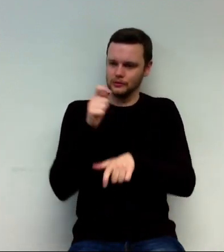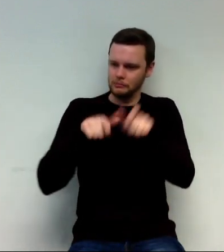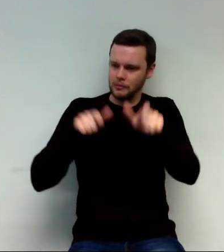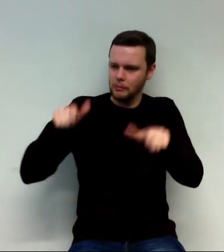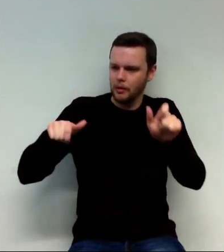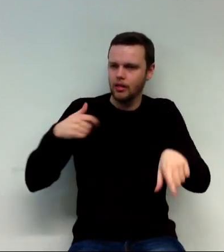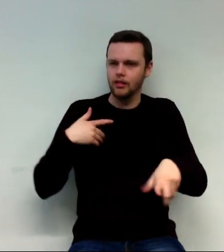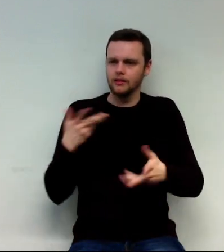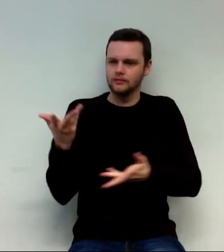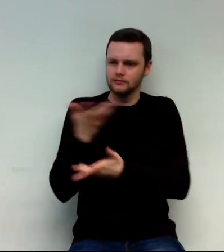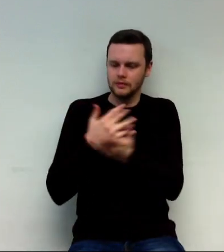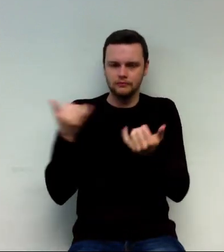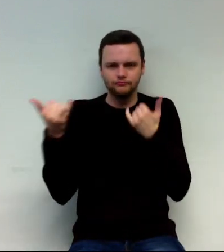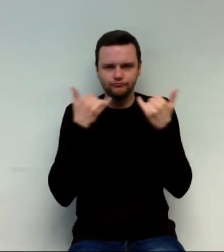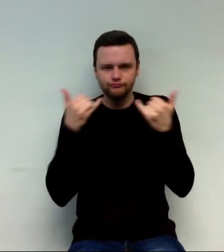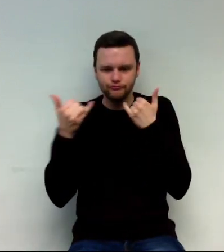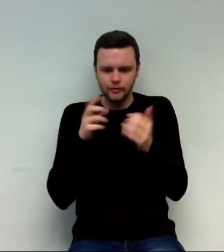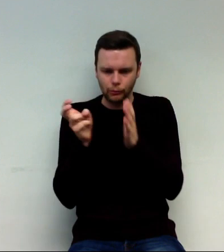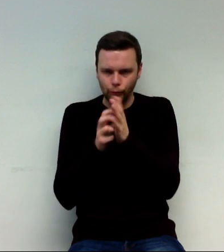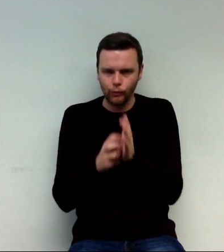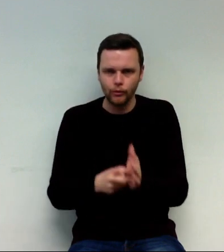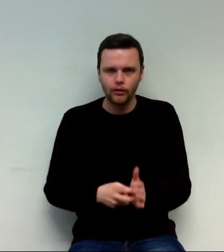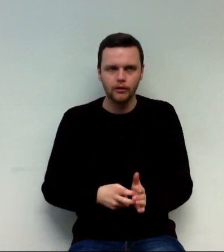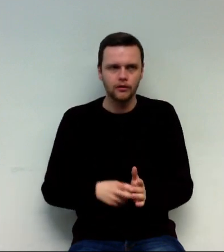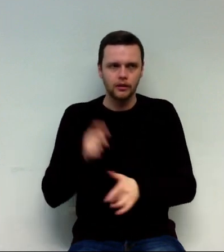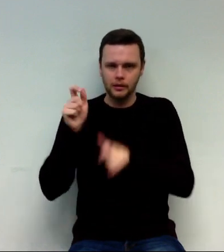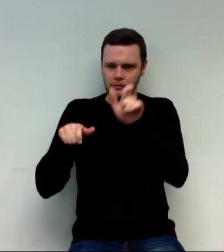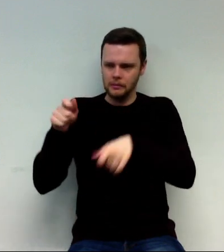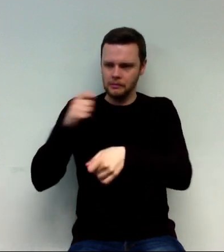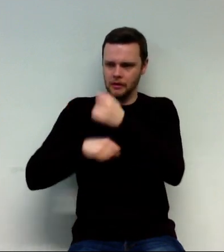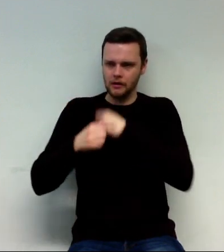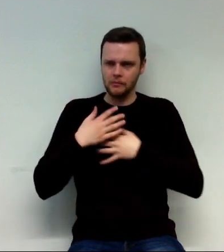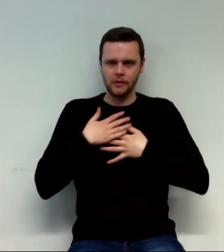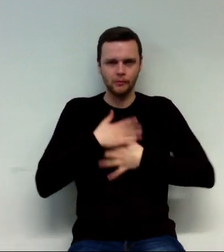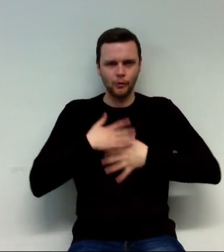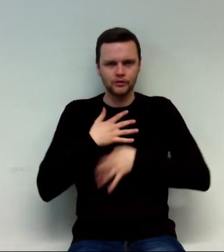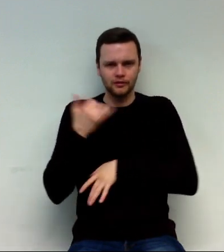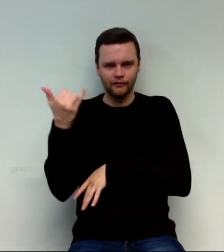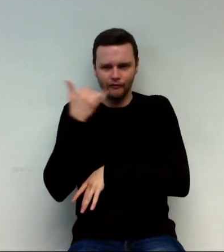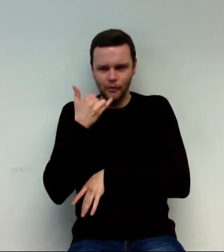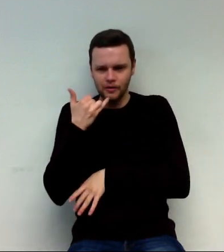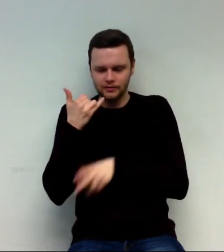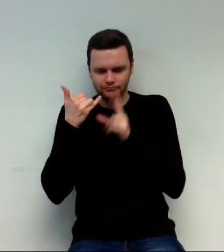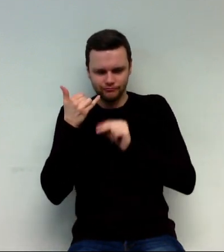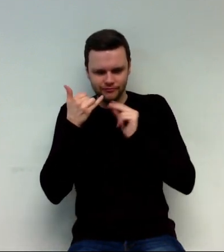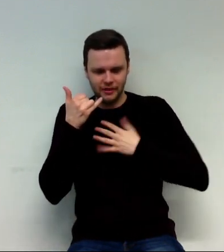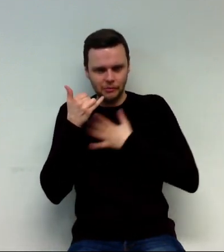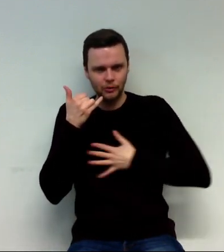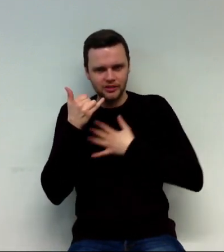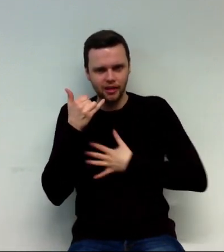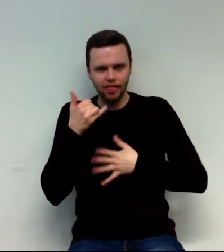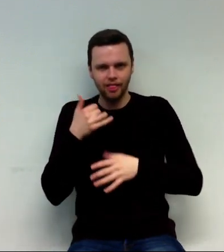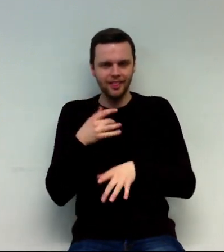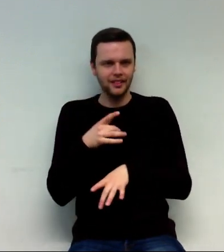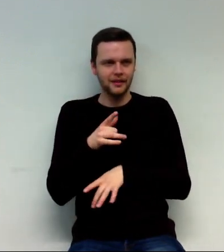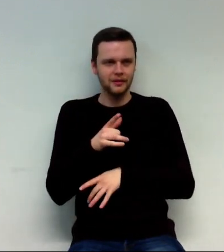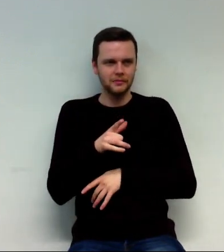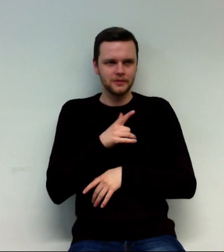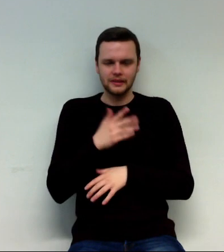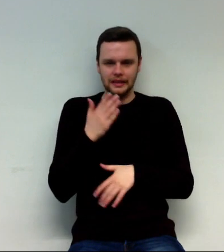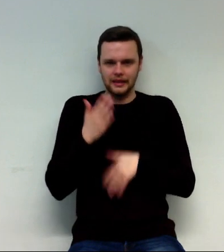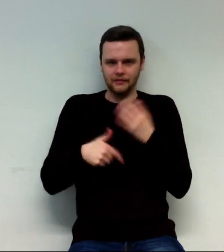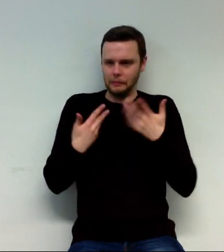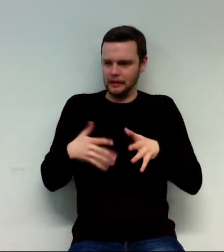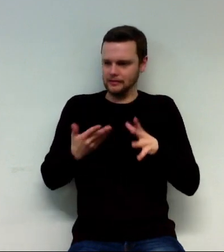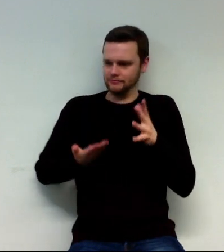started taking bookings on the phone. Like, people getting emotional on the phone, like, rightly so, and being like, they'd never been